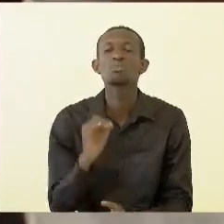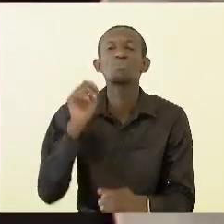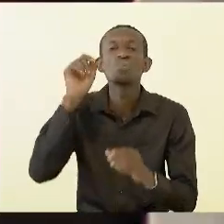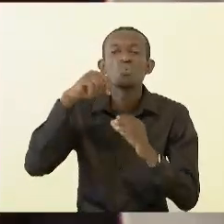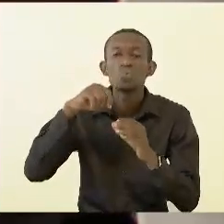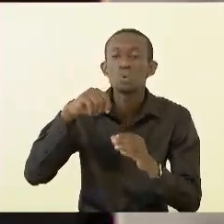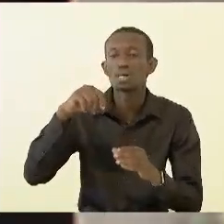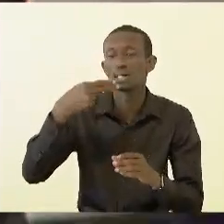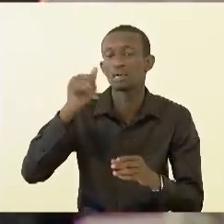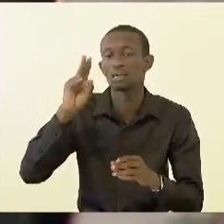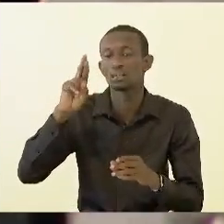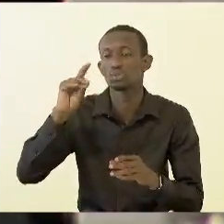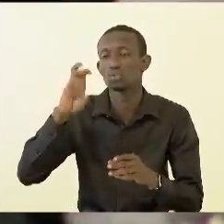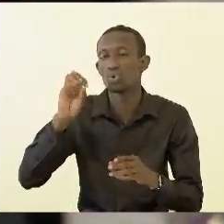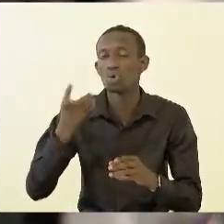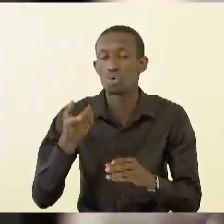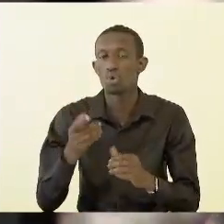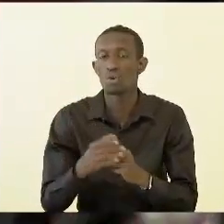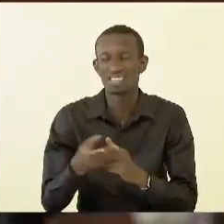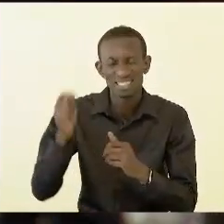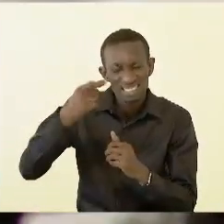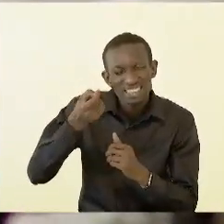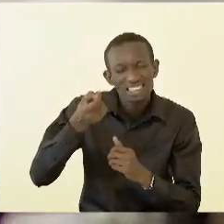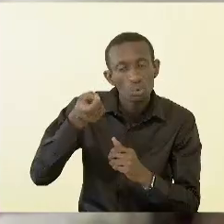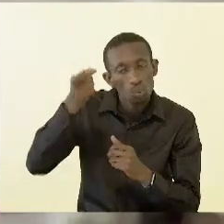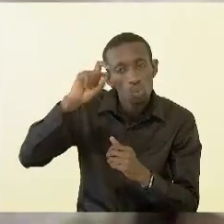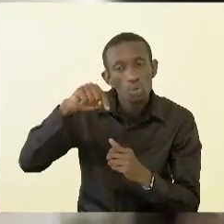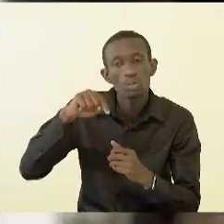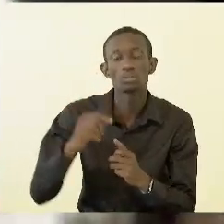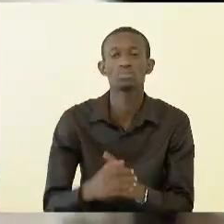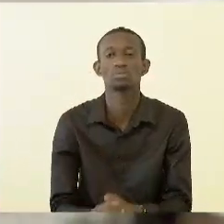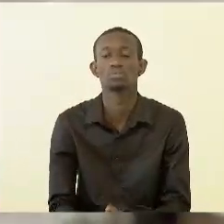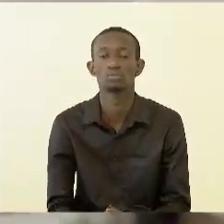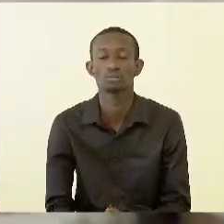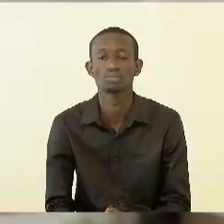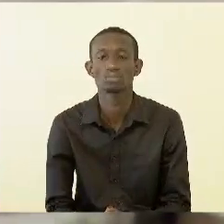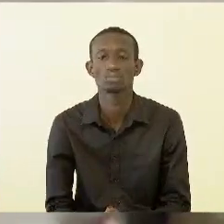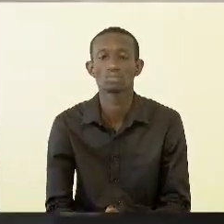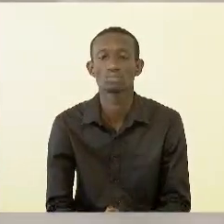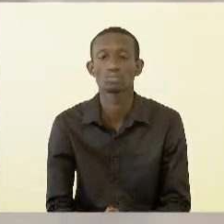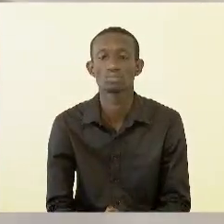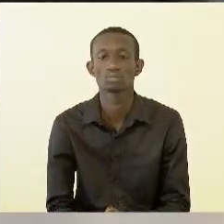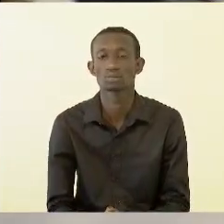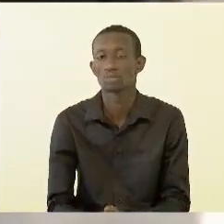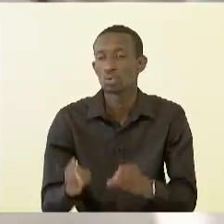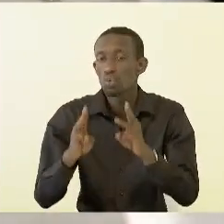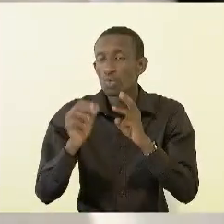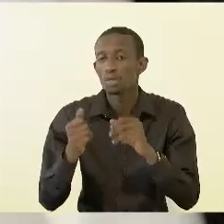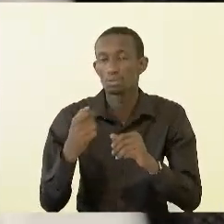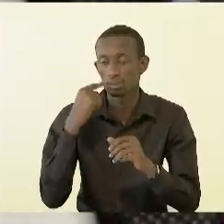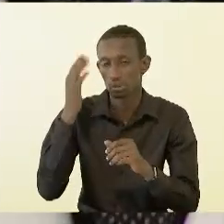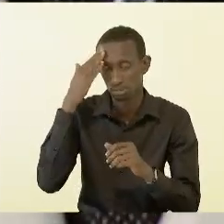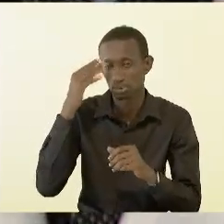is formed over there, the little hydrogen chloride that is formed. So there is another way that we can tell this